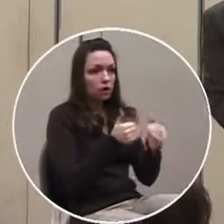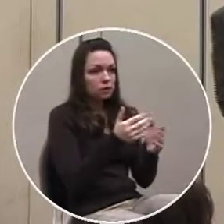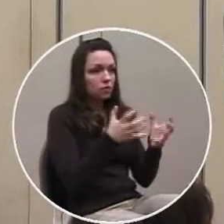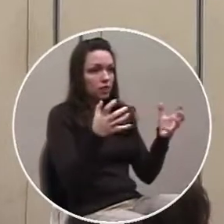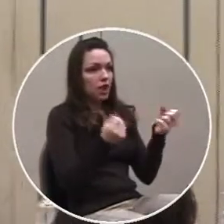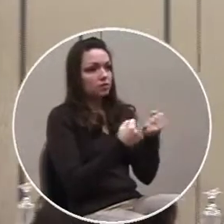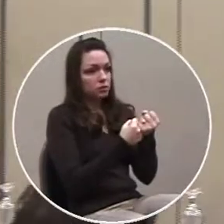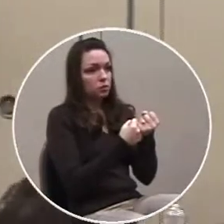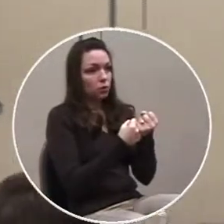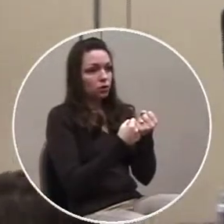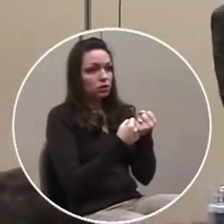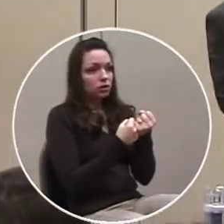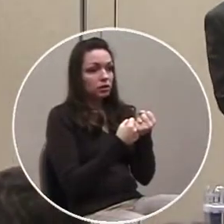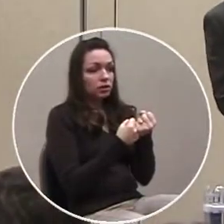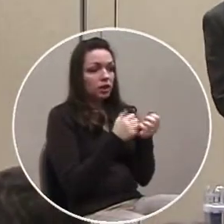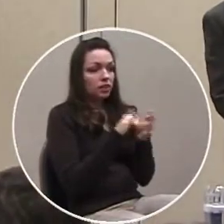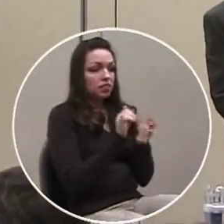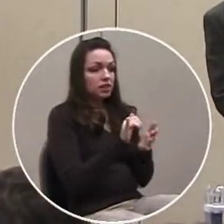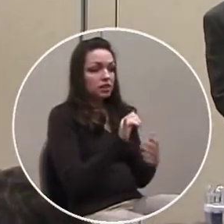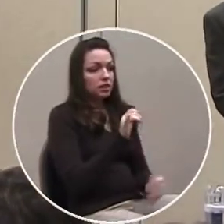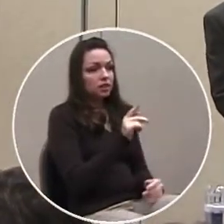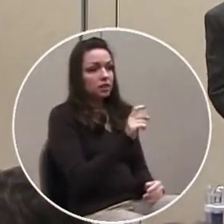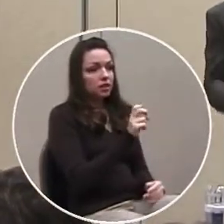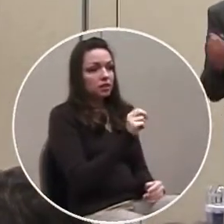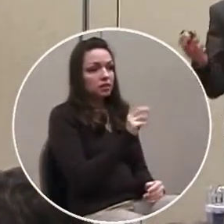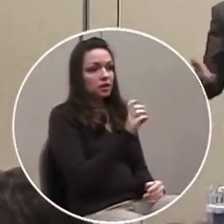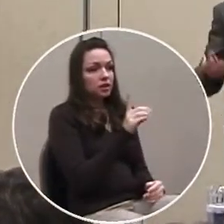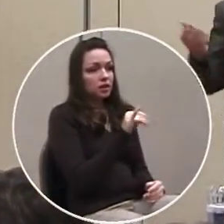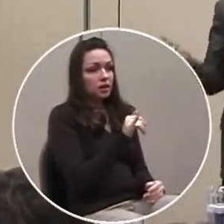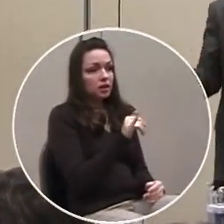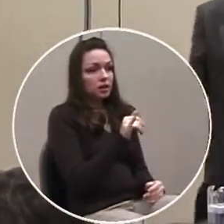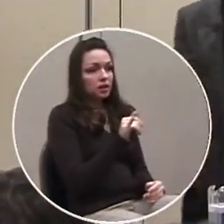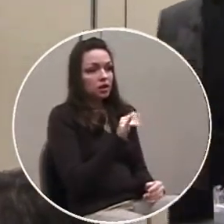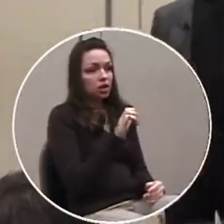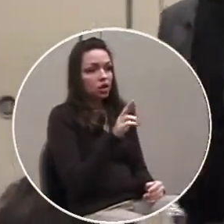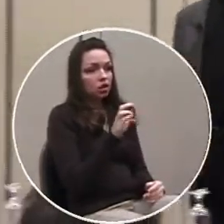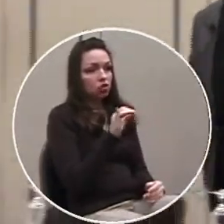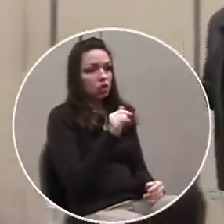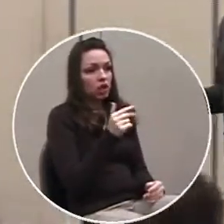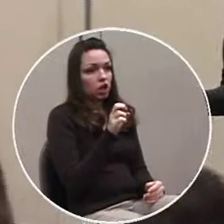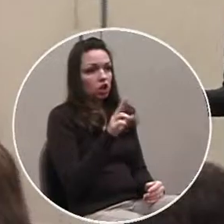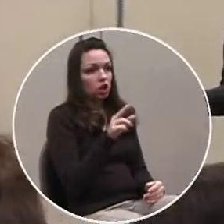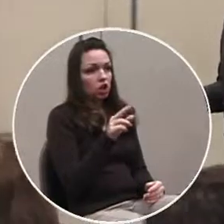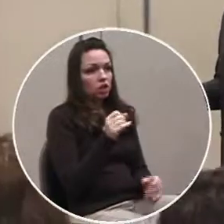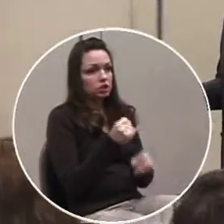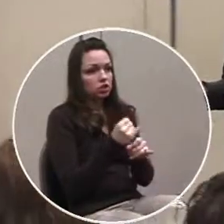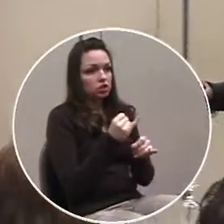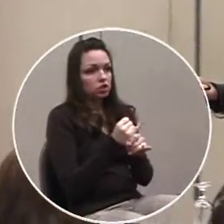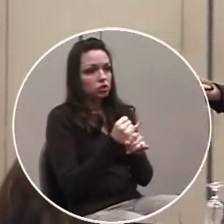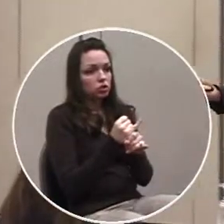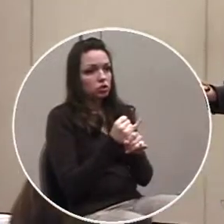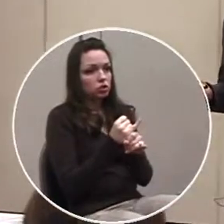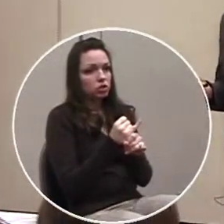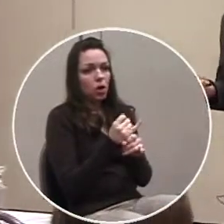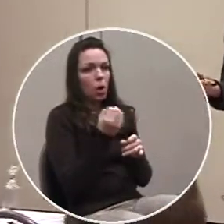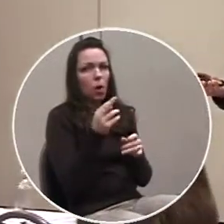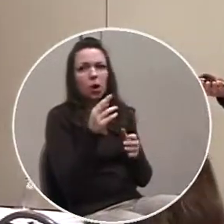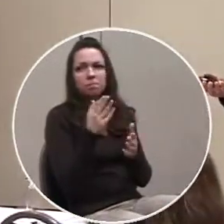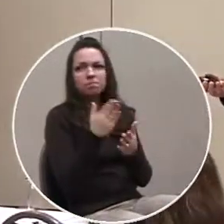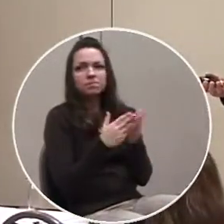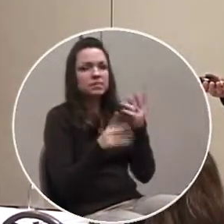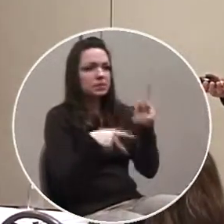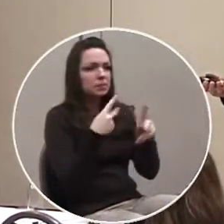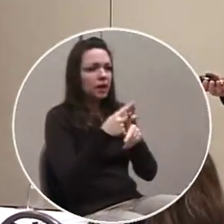support. This is like the Kennedy Krieger Institute, or I don't know what do you have a state residential neurological testing facility